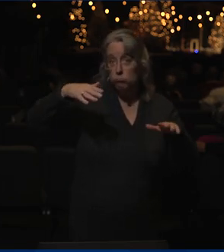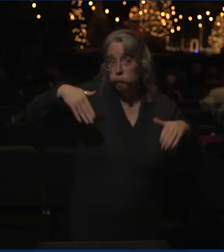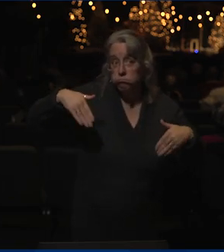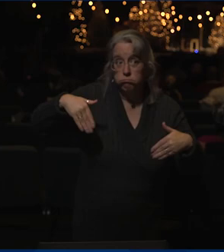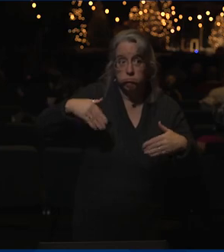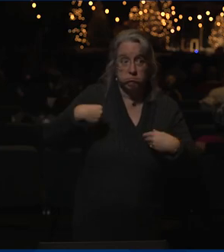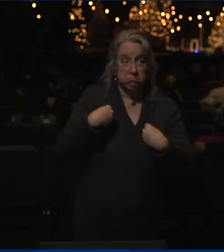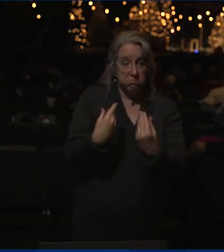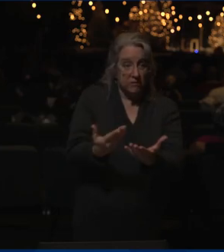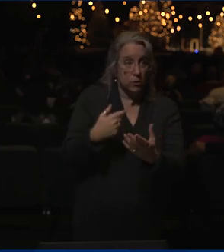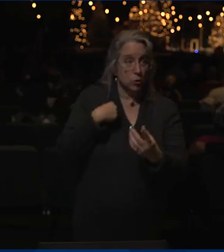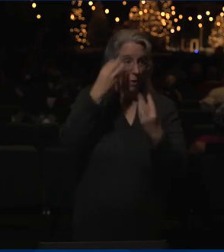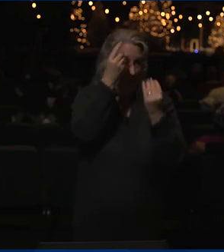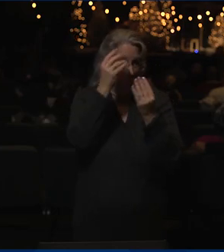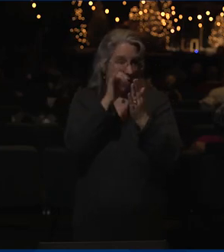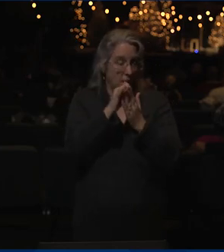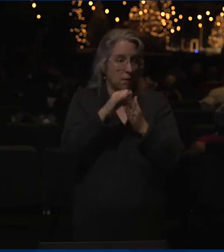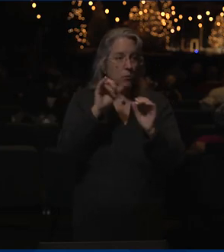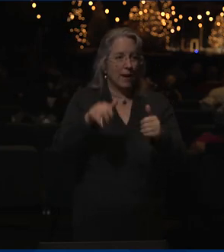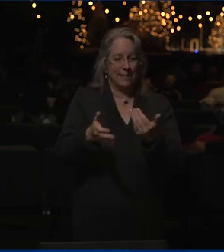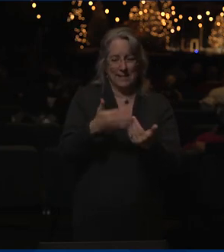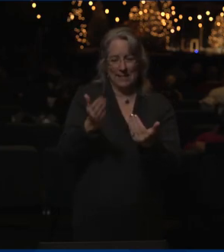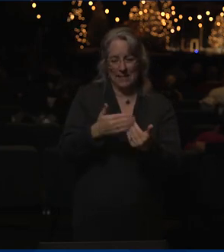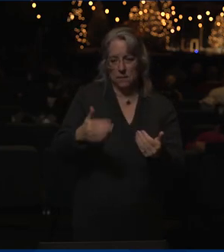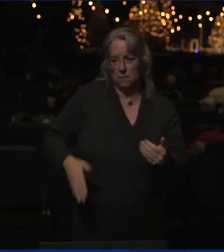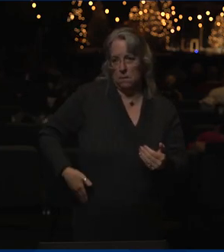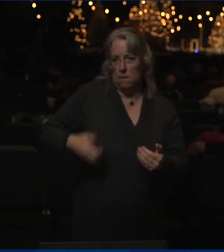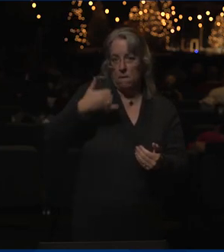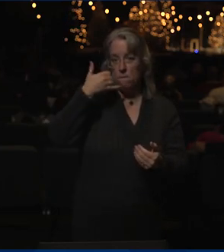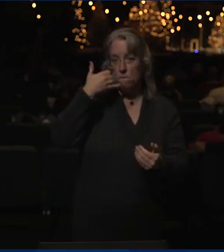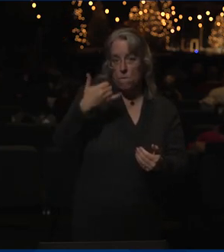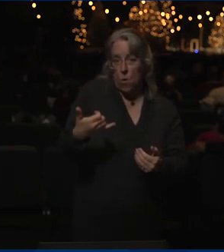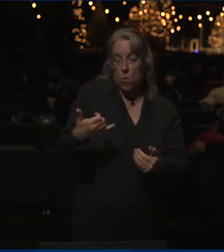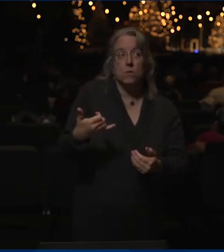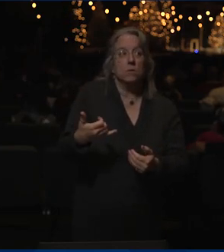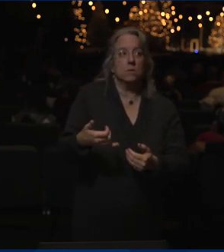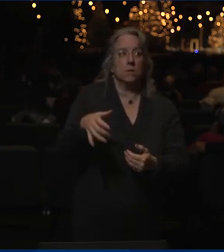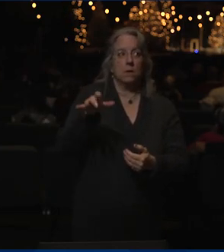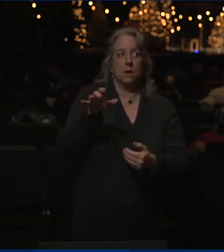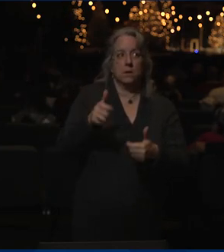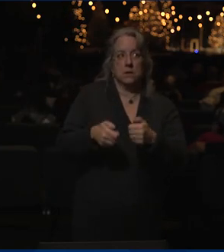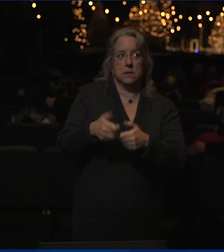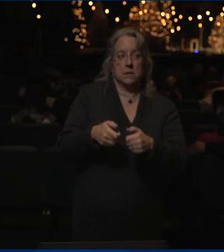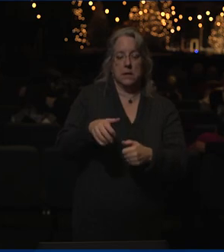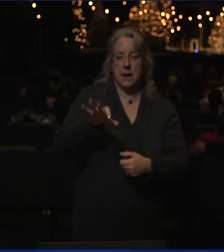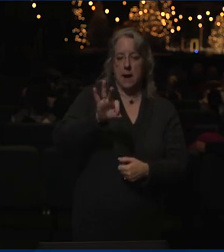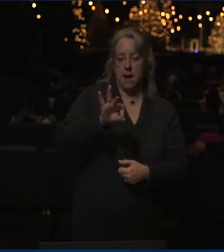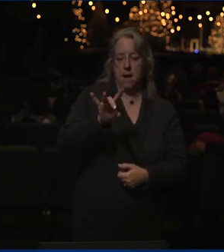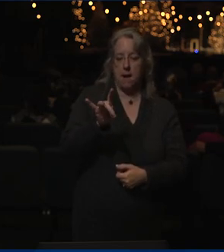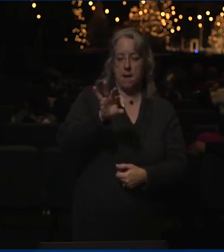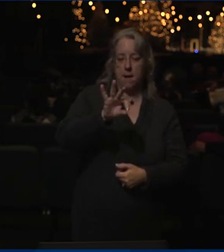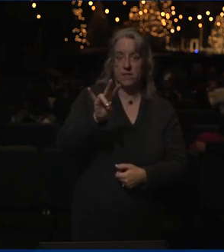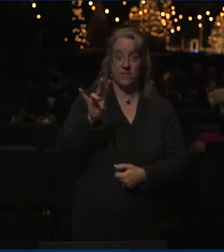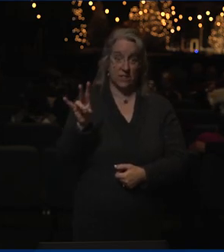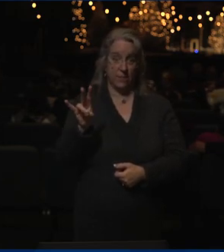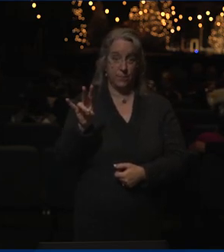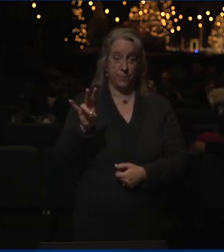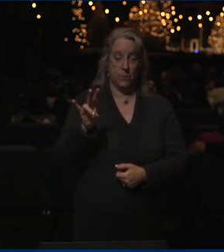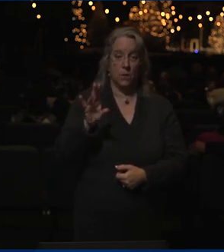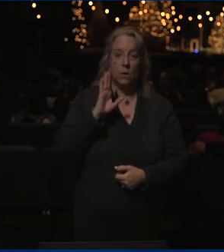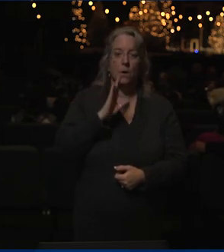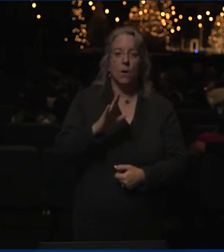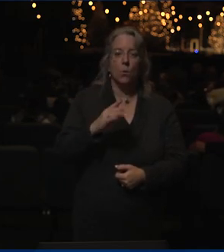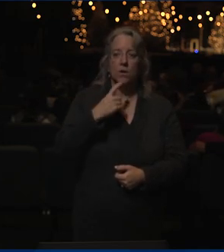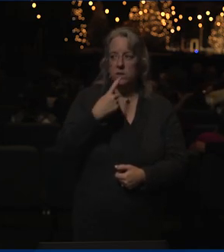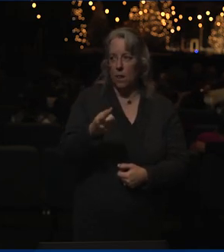you can simply take out your phone and text the word give to the number 98977. And it'll prompt you to give. Otherwise,